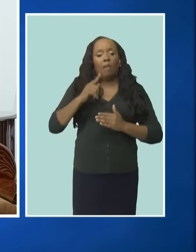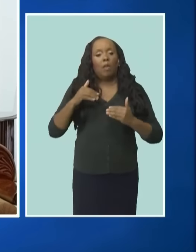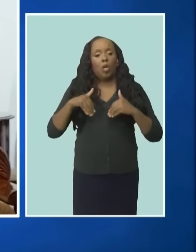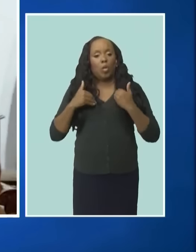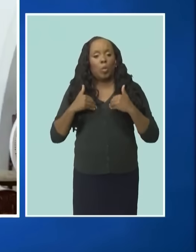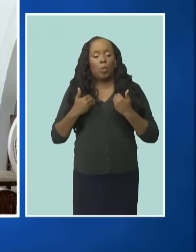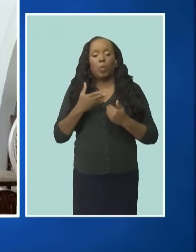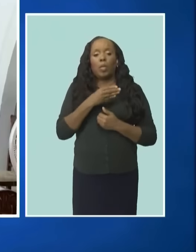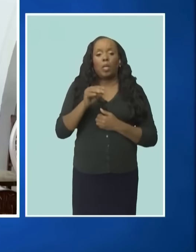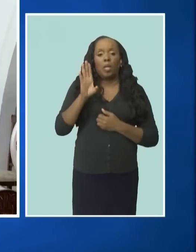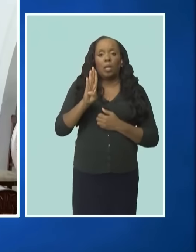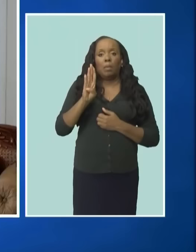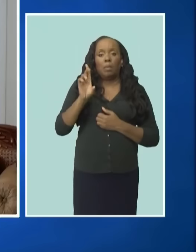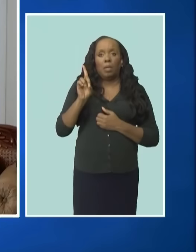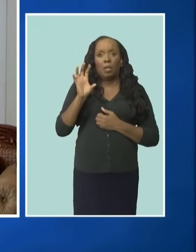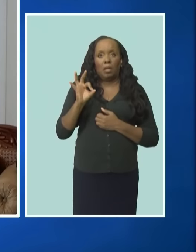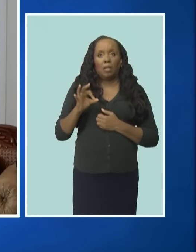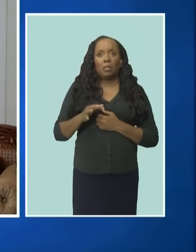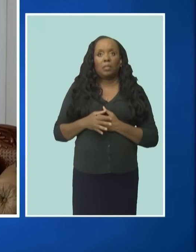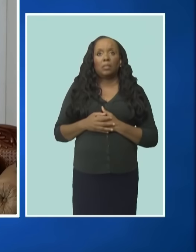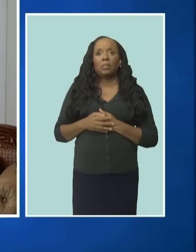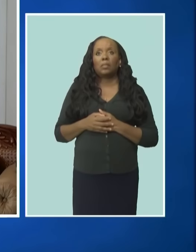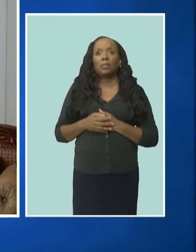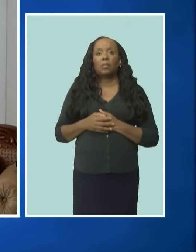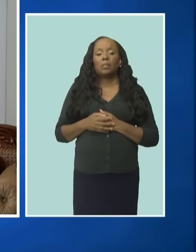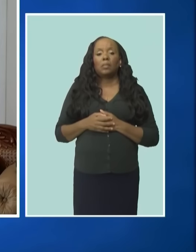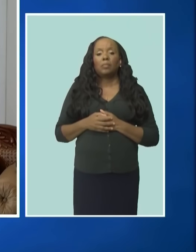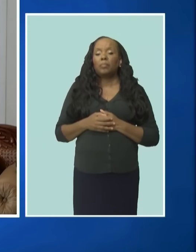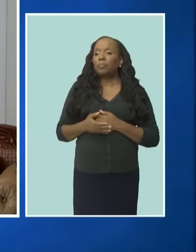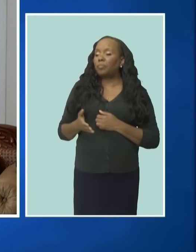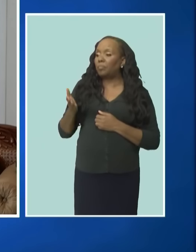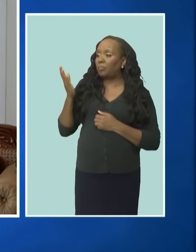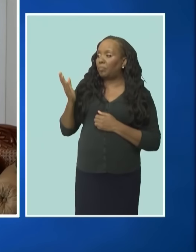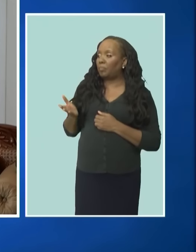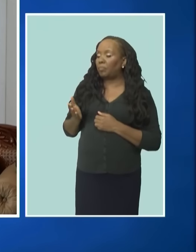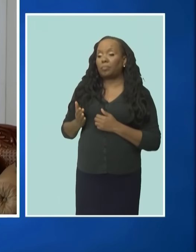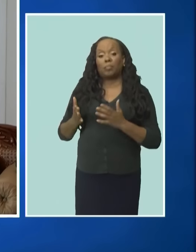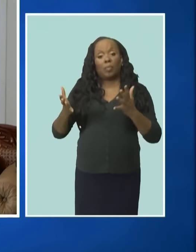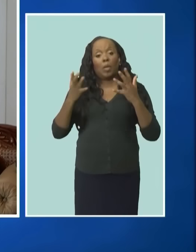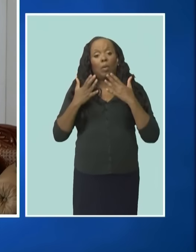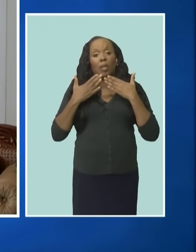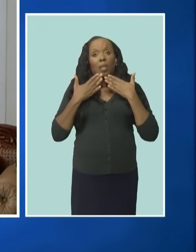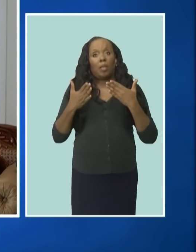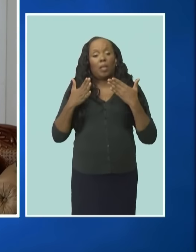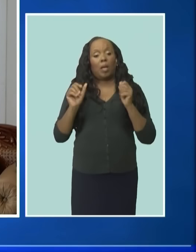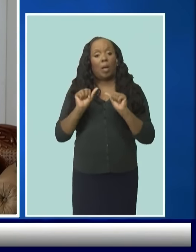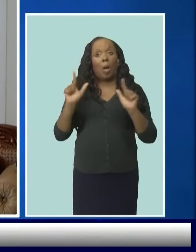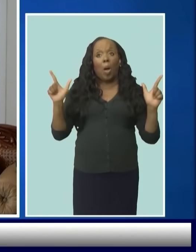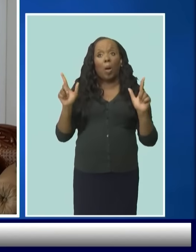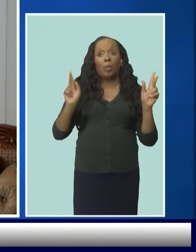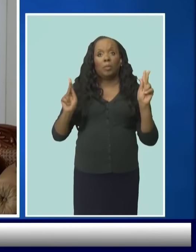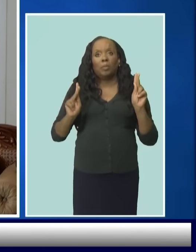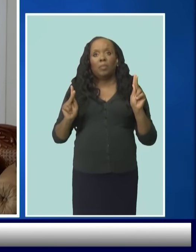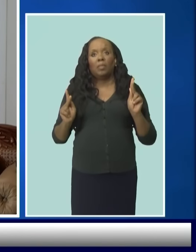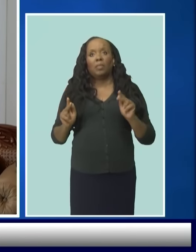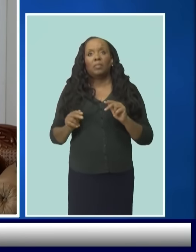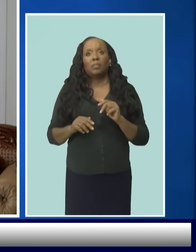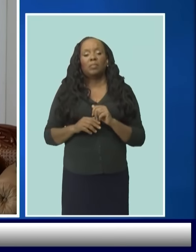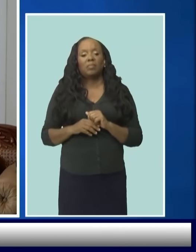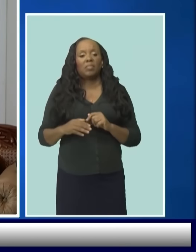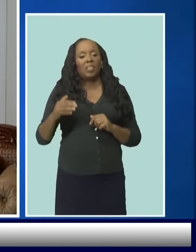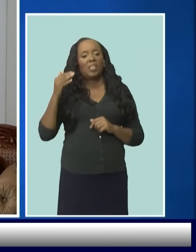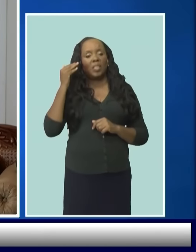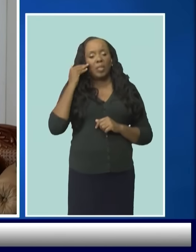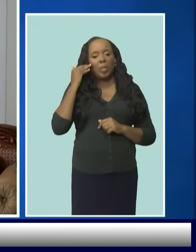Barbados Defence Force. I'd like to thank everyone. I know that today this is a particularly painful day for Brigadier